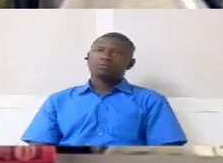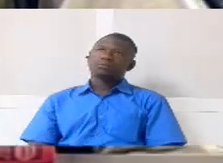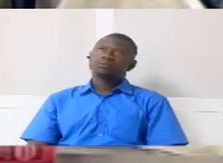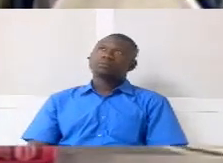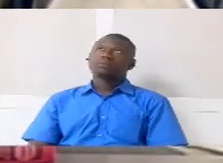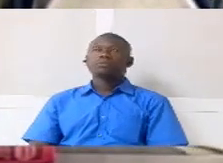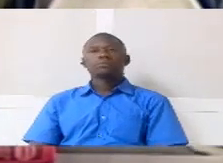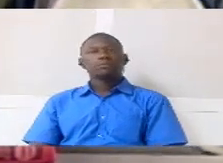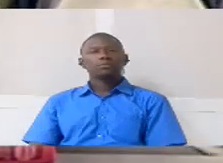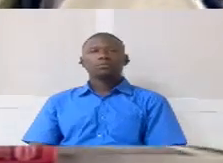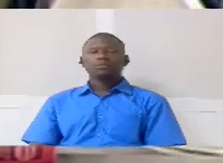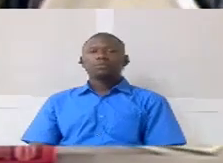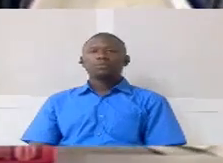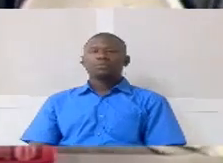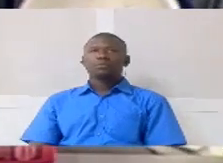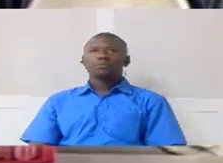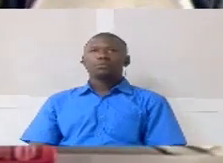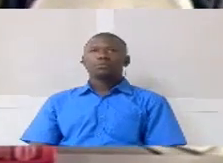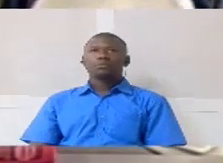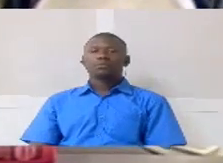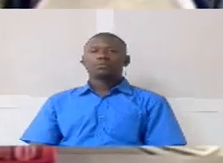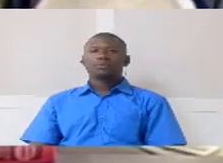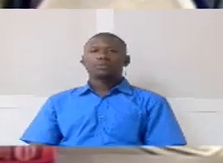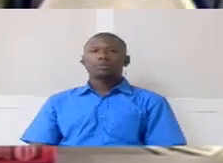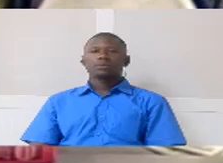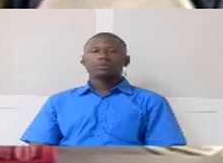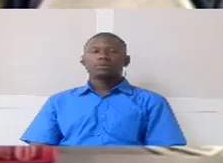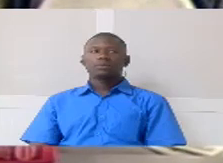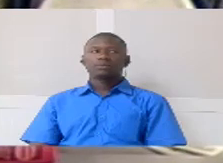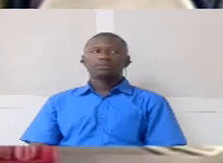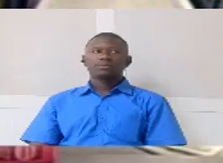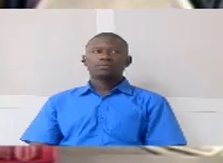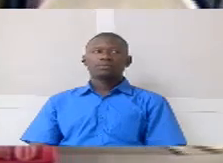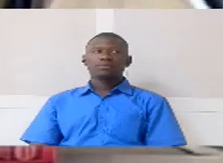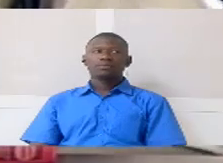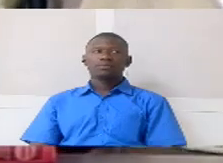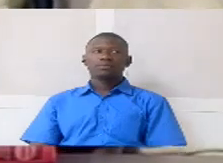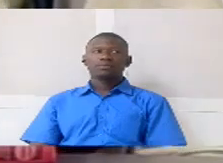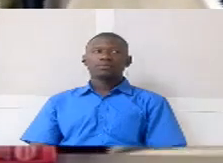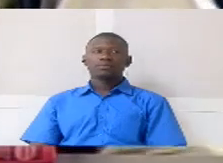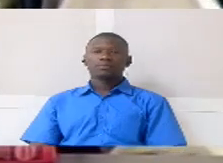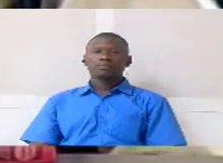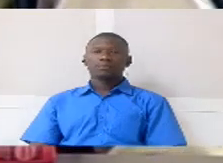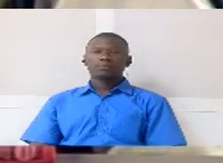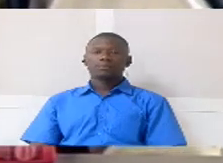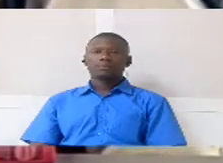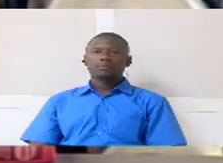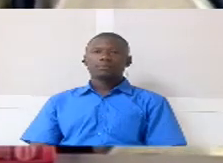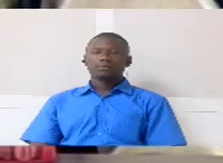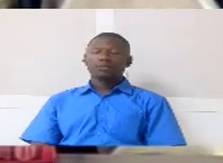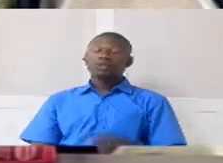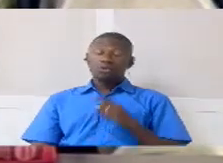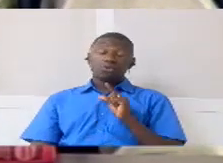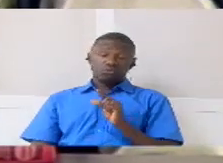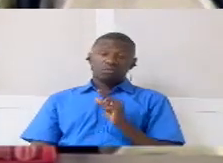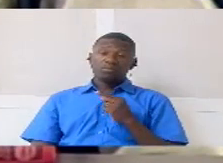a court sold siatale na capricional bon a sotonang fana jamalela. Some instructions